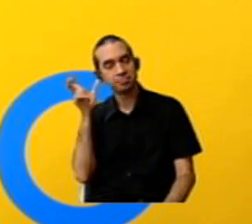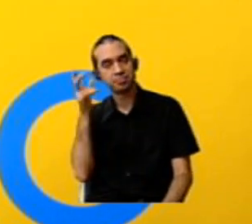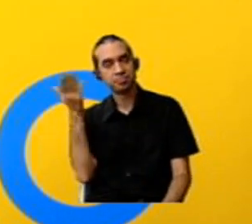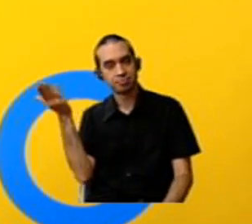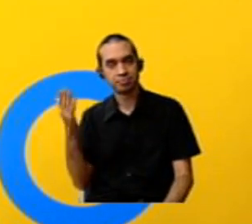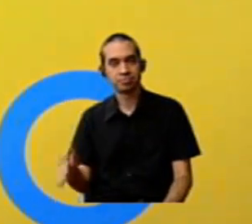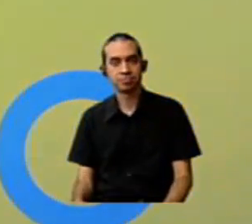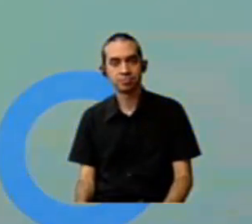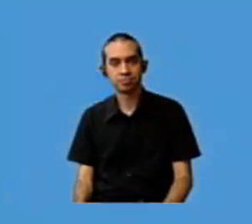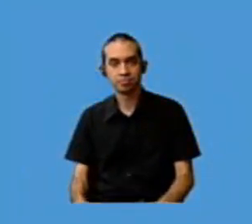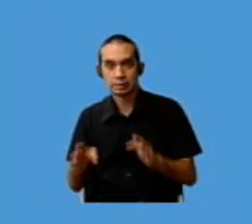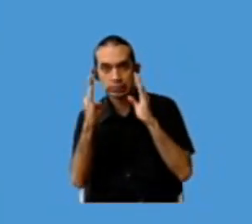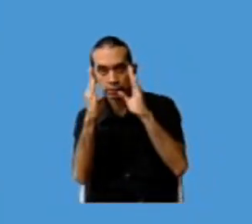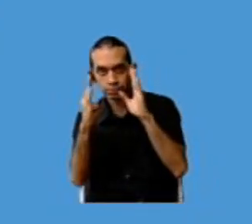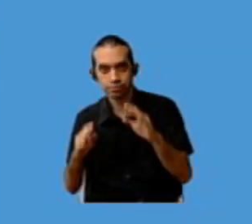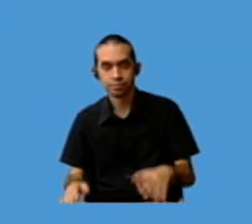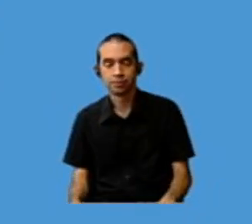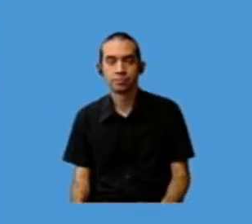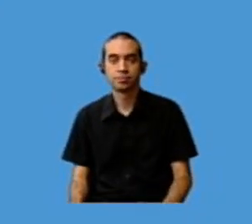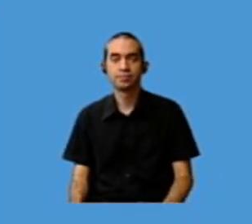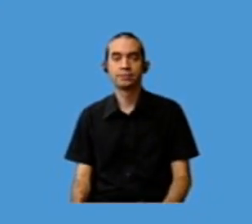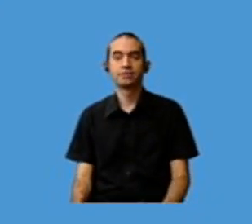Pay close attention, please.